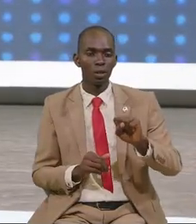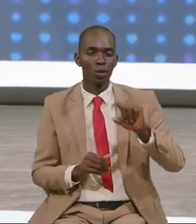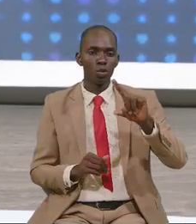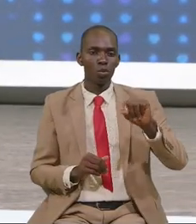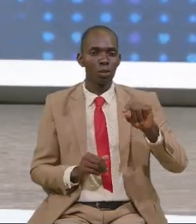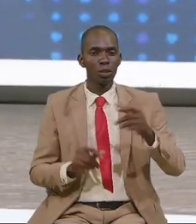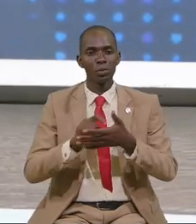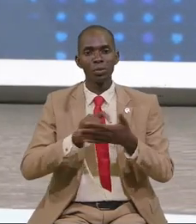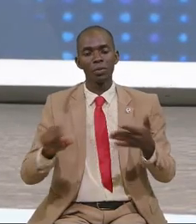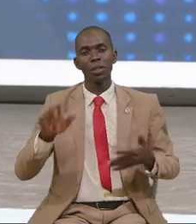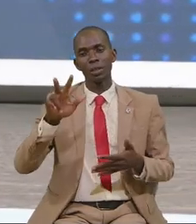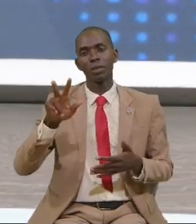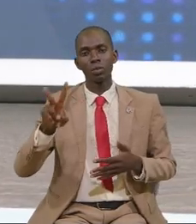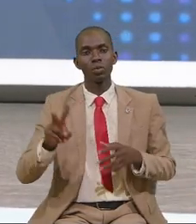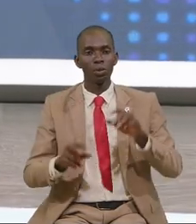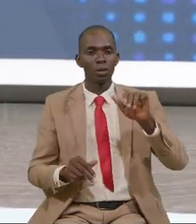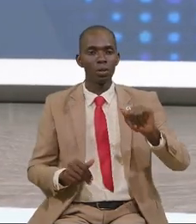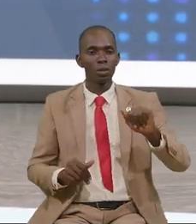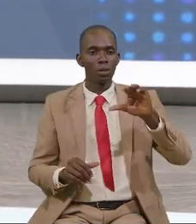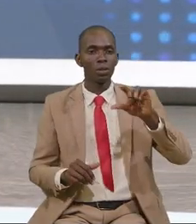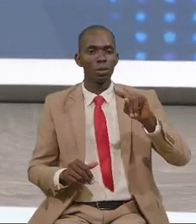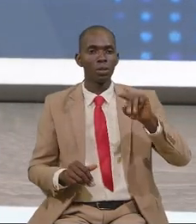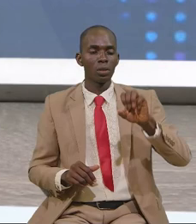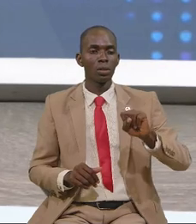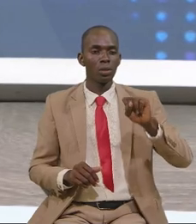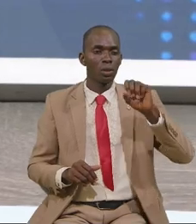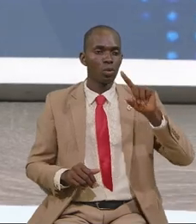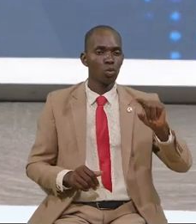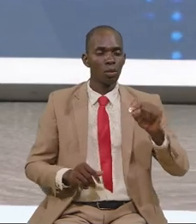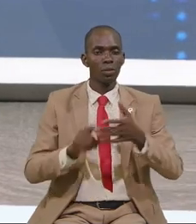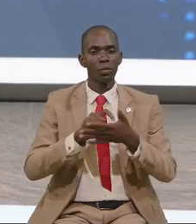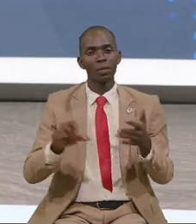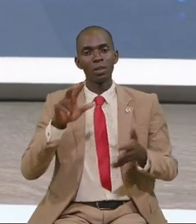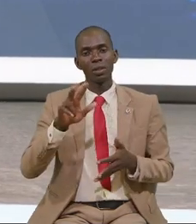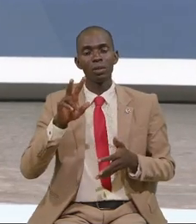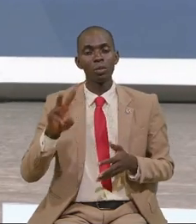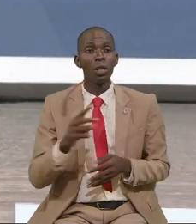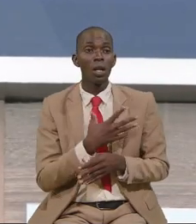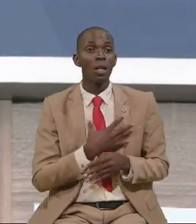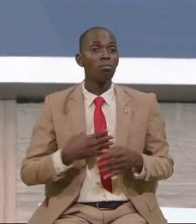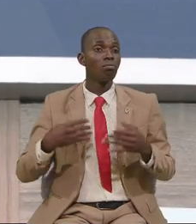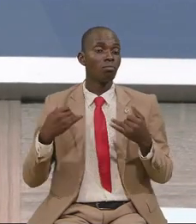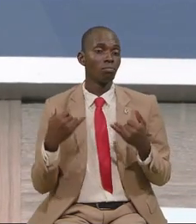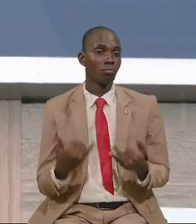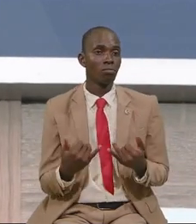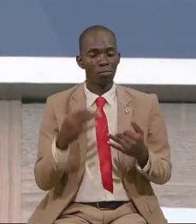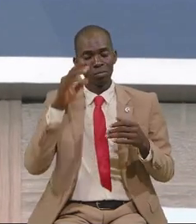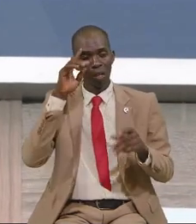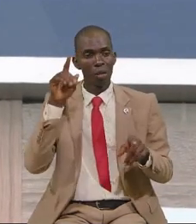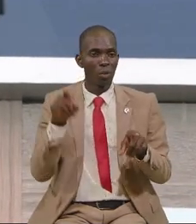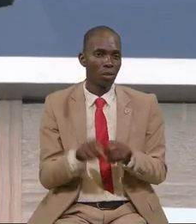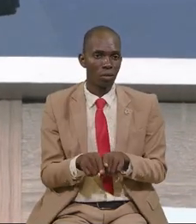verse 32. Acts chapter 20, verse 32. And now, brethren,